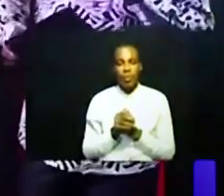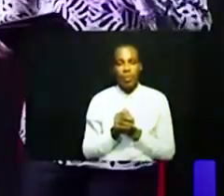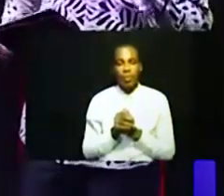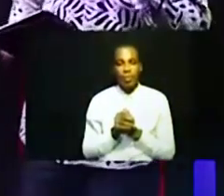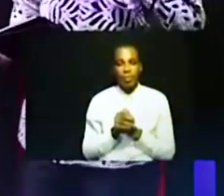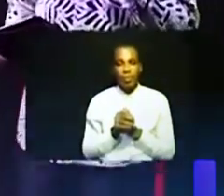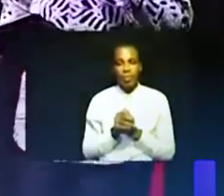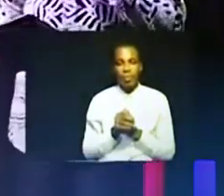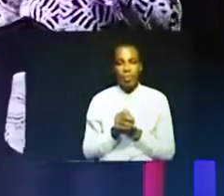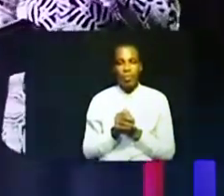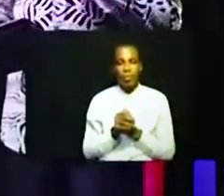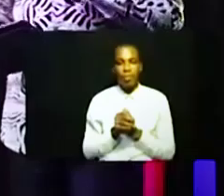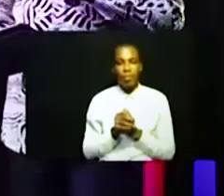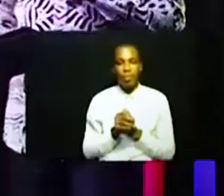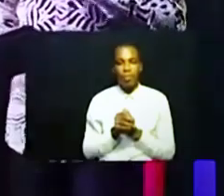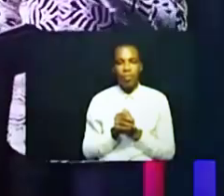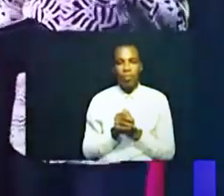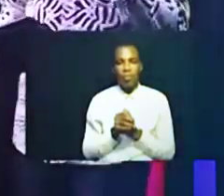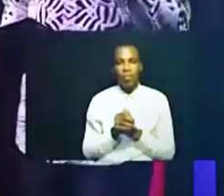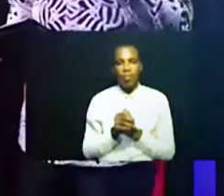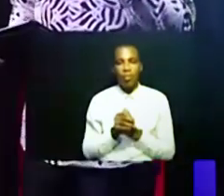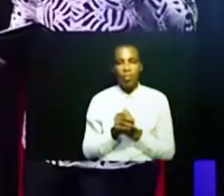then